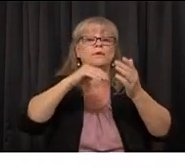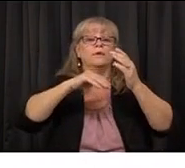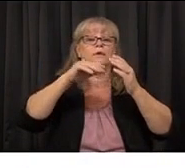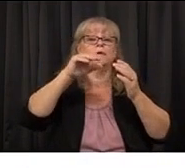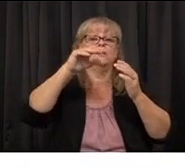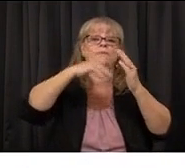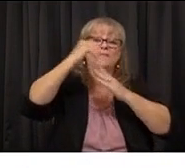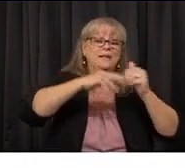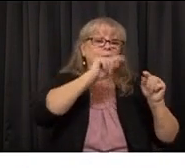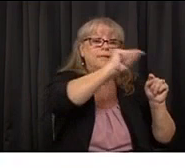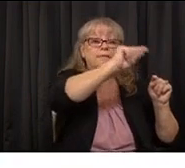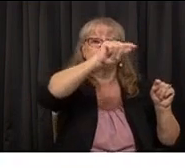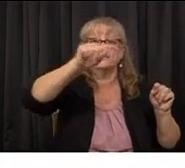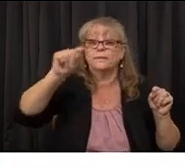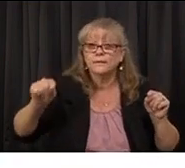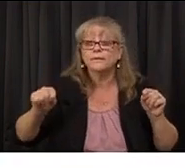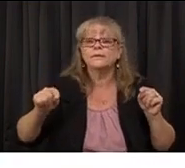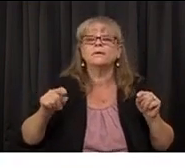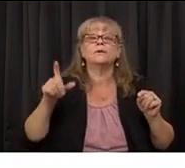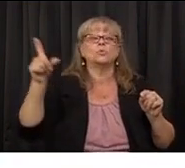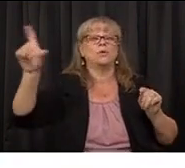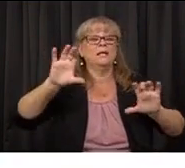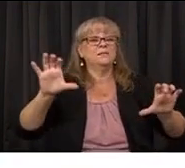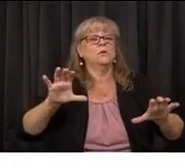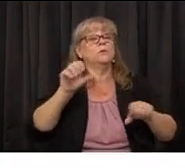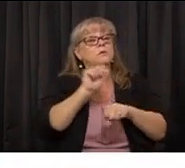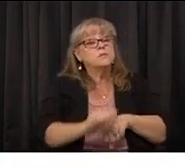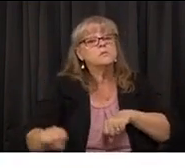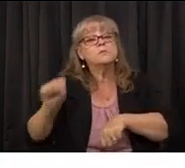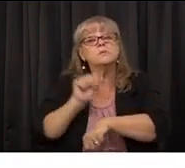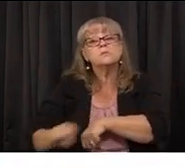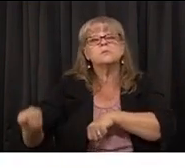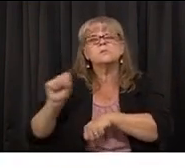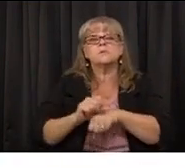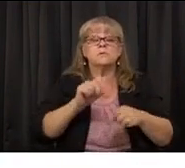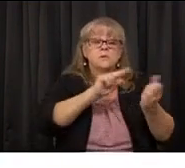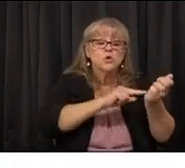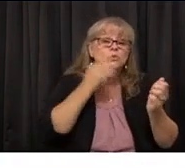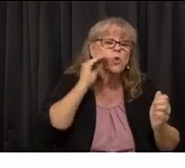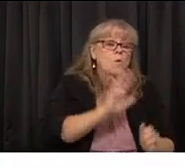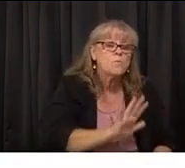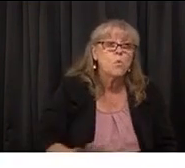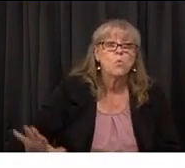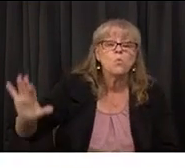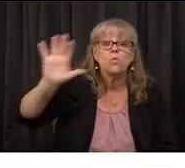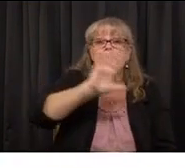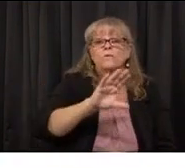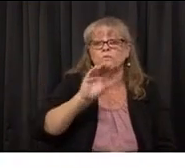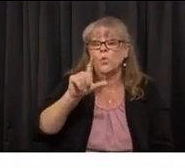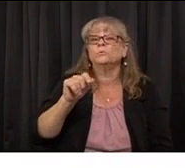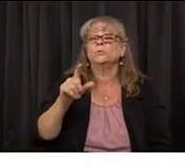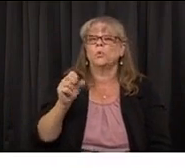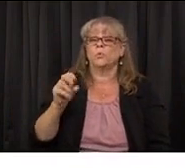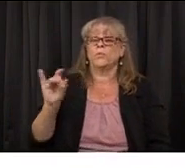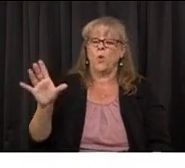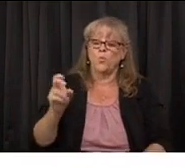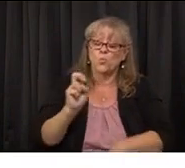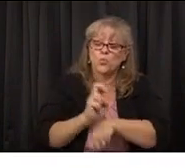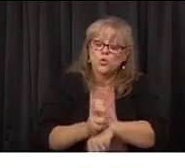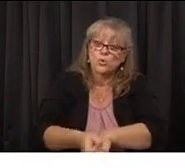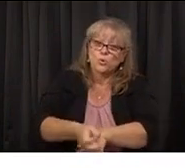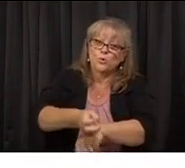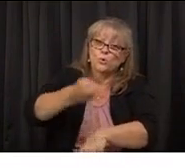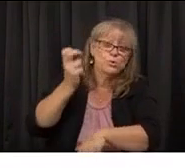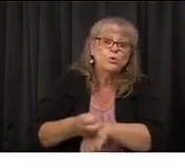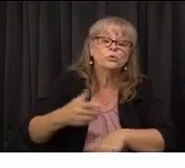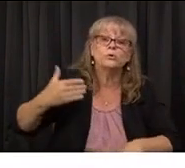or delivered to long-term care facilities. So we are really working hard, doing our part. Let's get to some of the